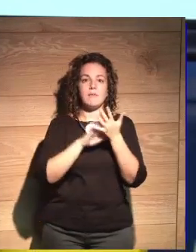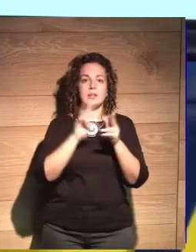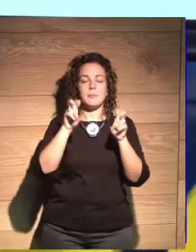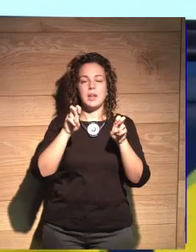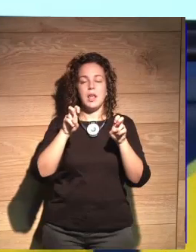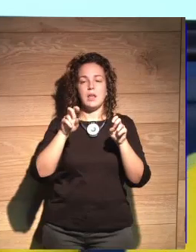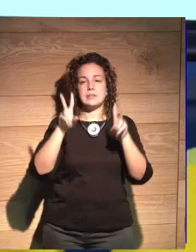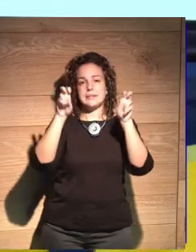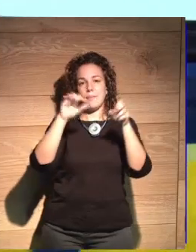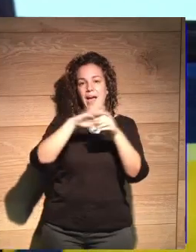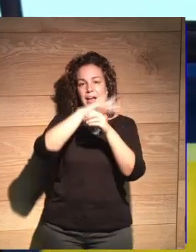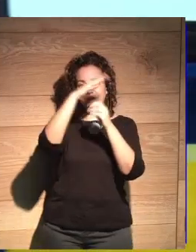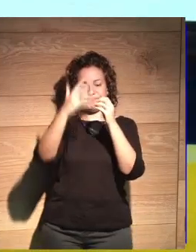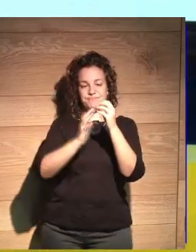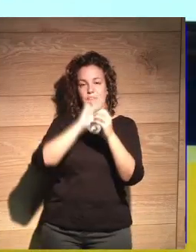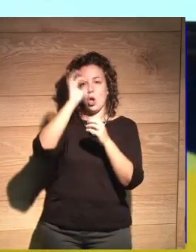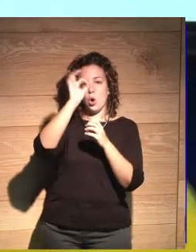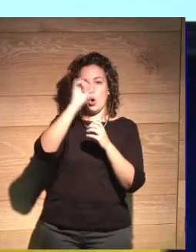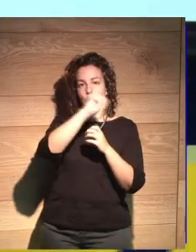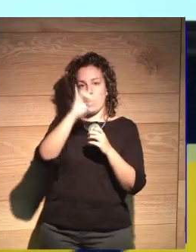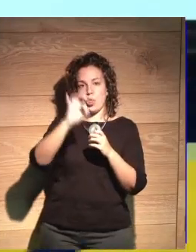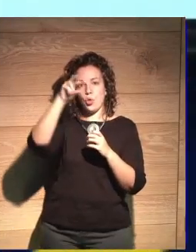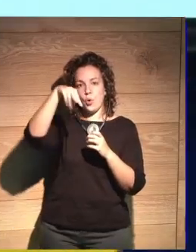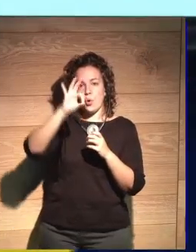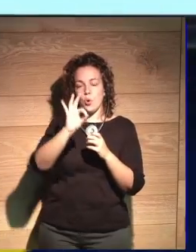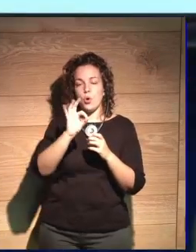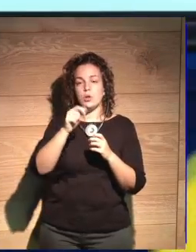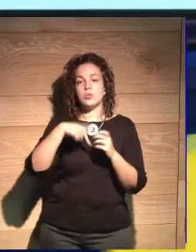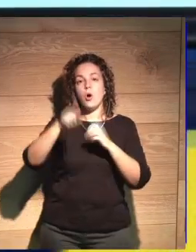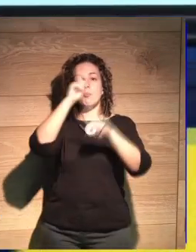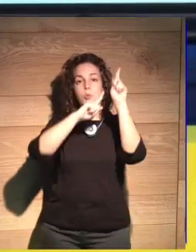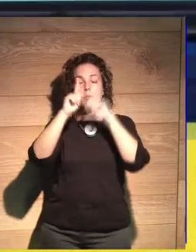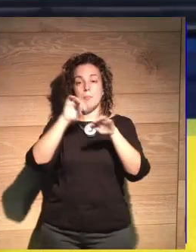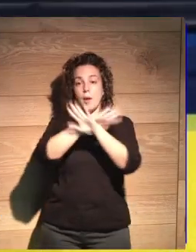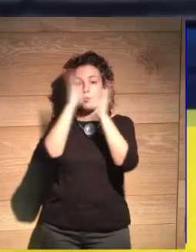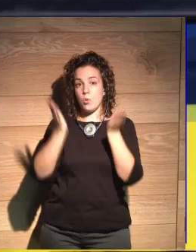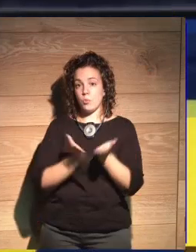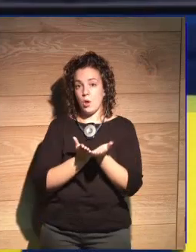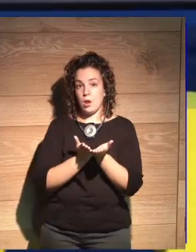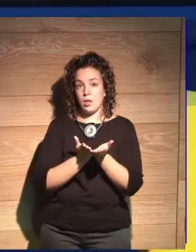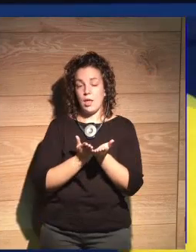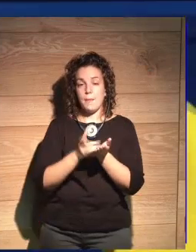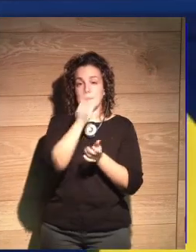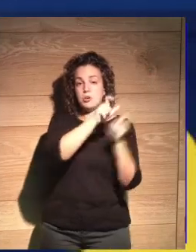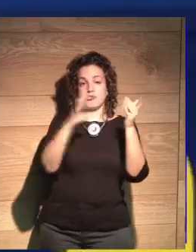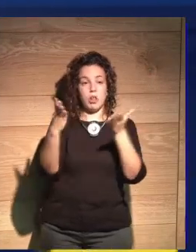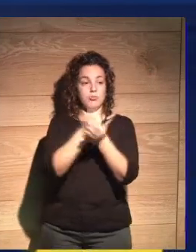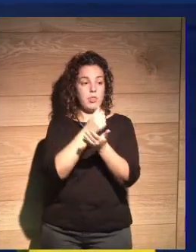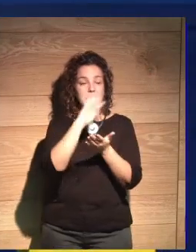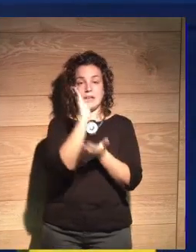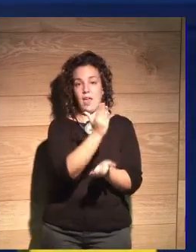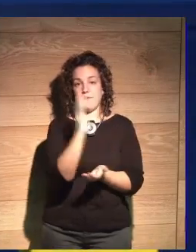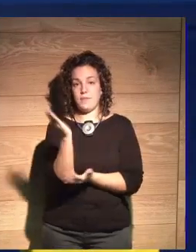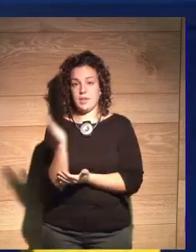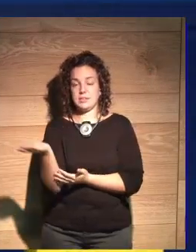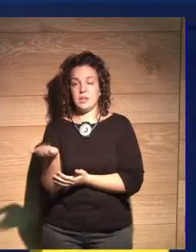of major world problems that the world has succeeded in solving. And that gives me some cautious optimism that the